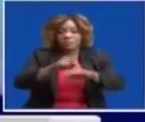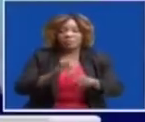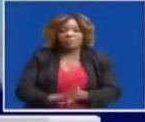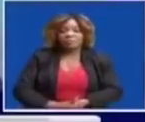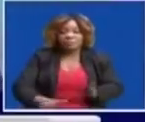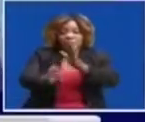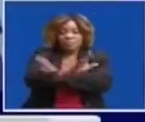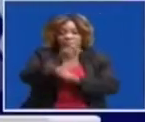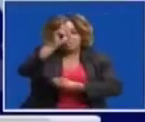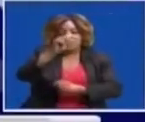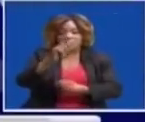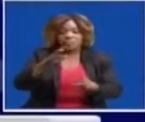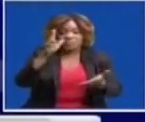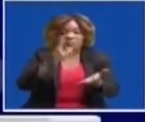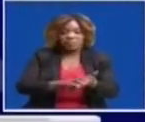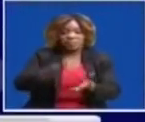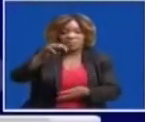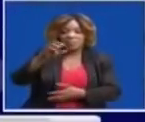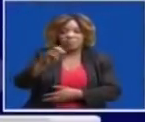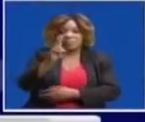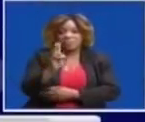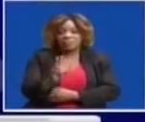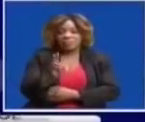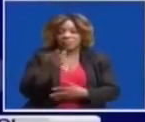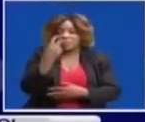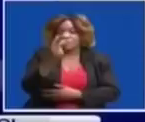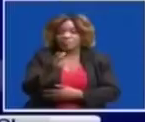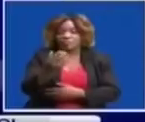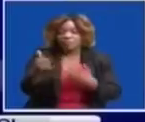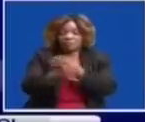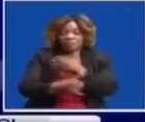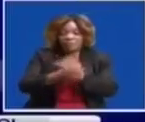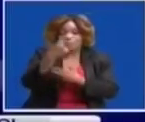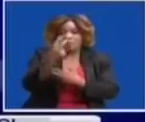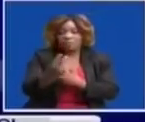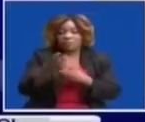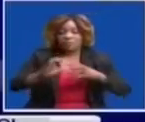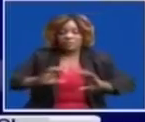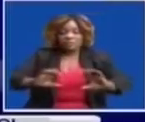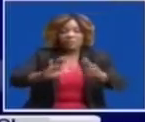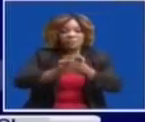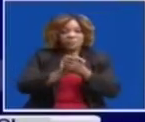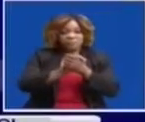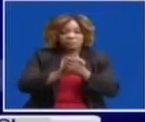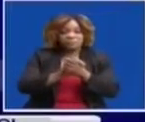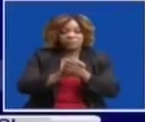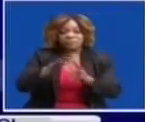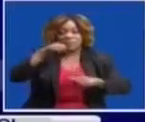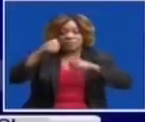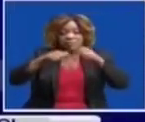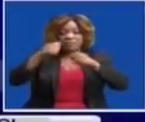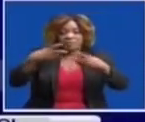Zambia and Egypt have signed a memorandum of understanding that will see the two countries continue cooperating in the area